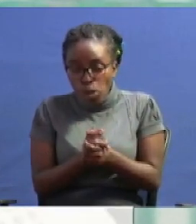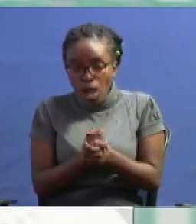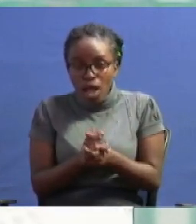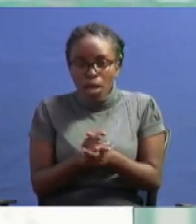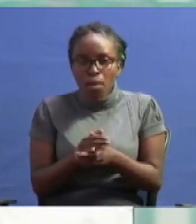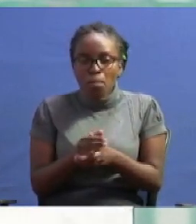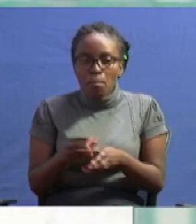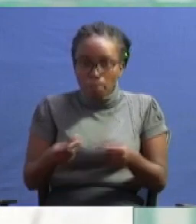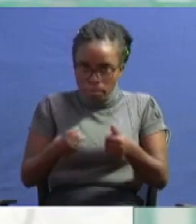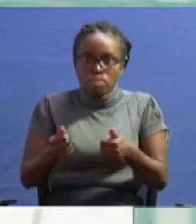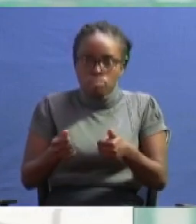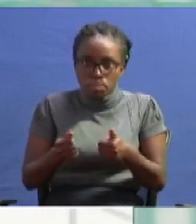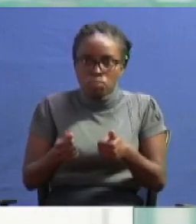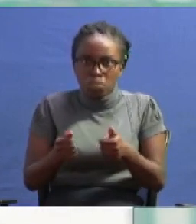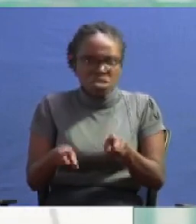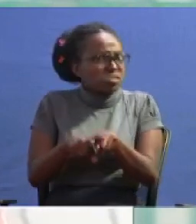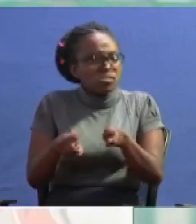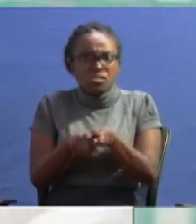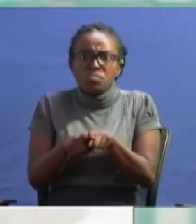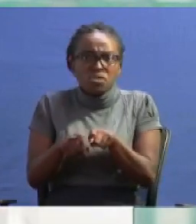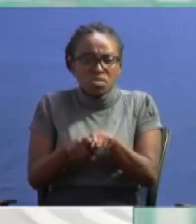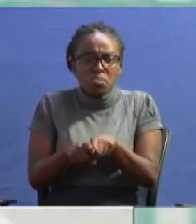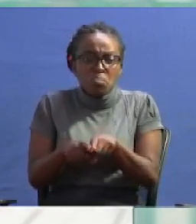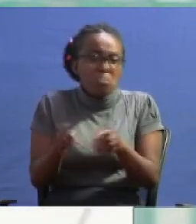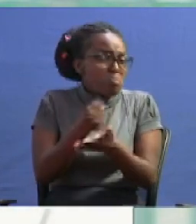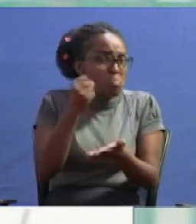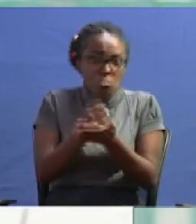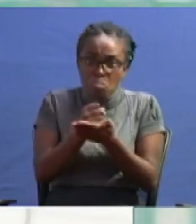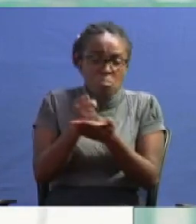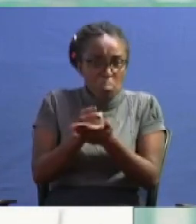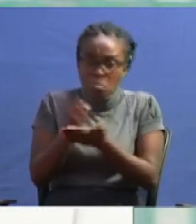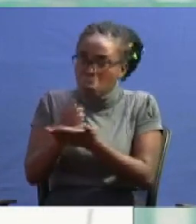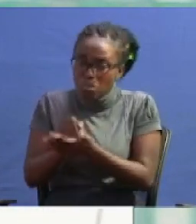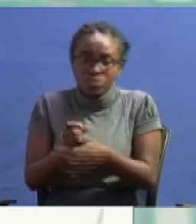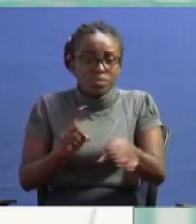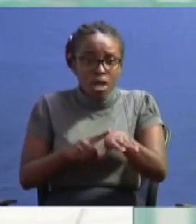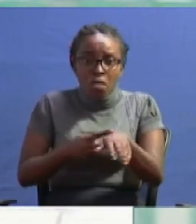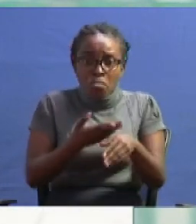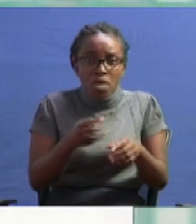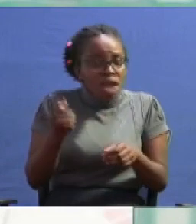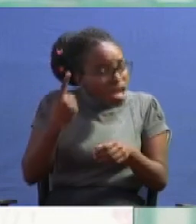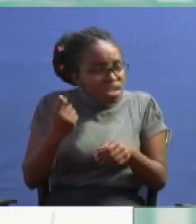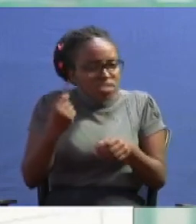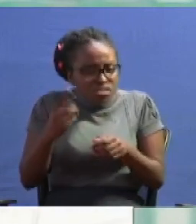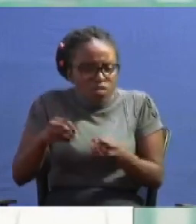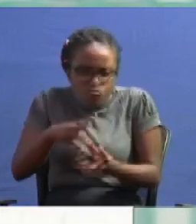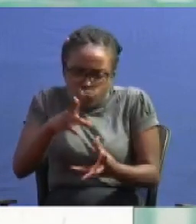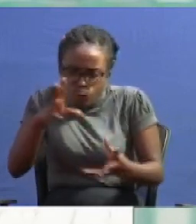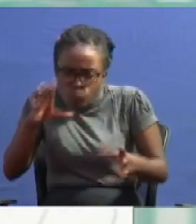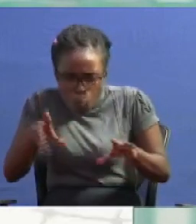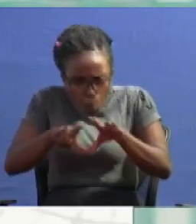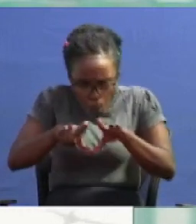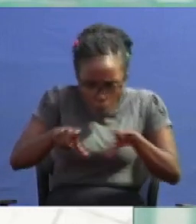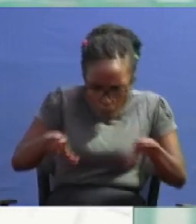bills. The policies you make, he has been there executing. So he understands more on the ground as opposed to these members of